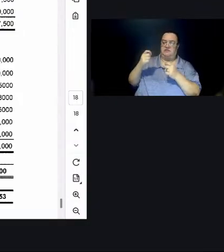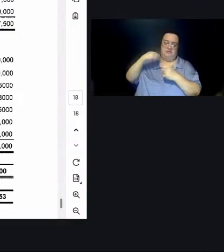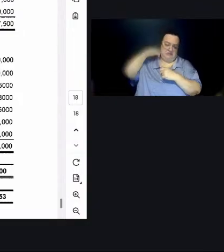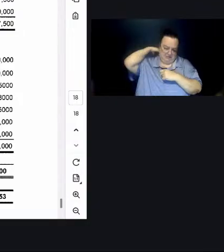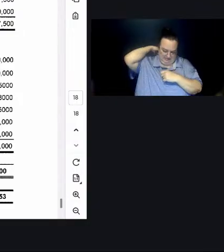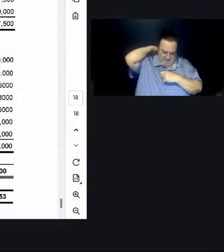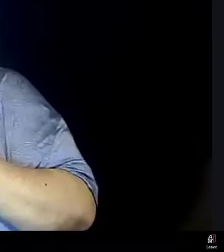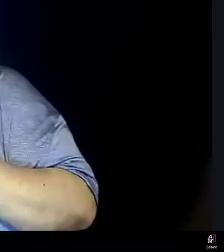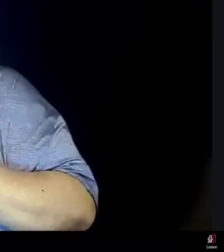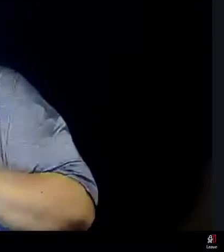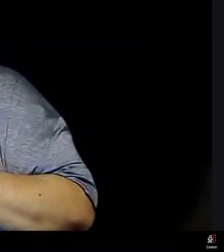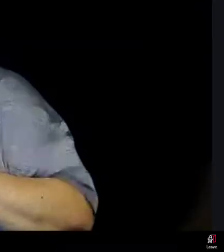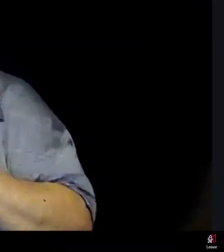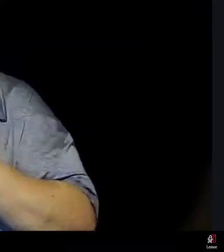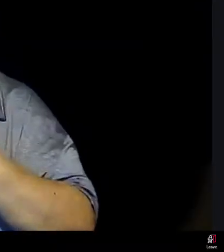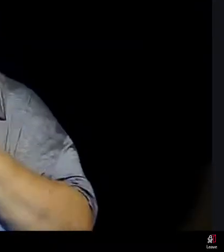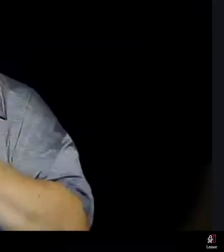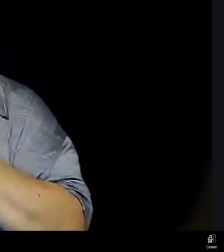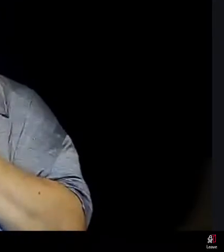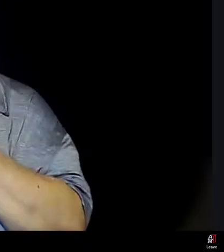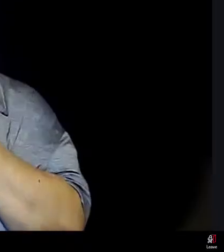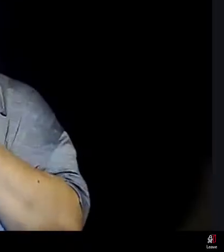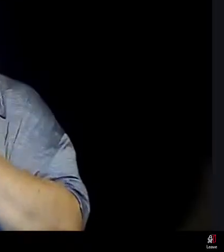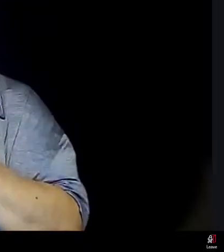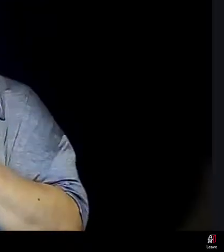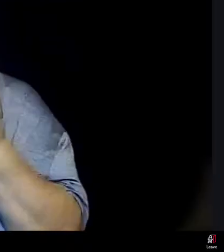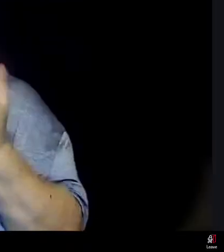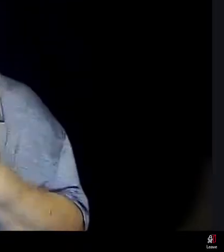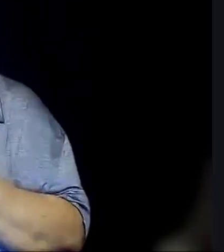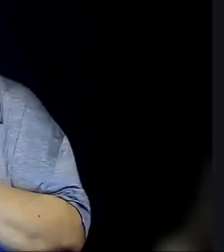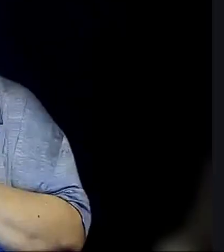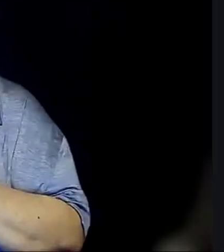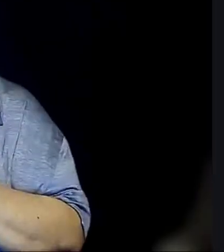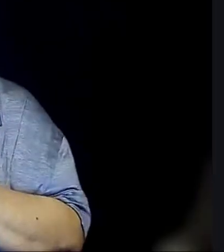we would say for the driver is what? Driver going out.